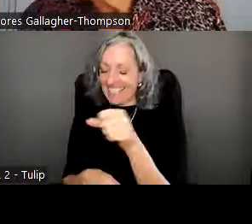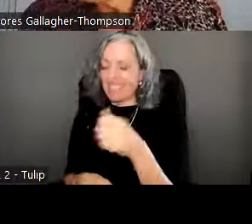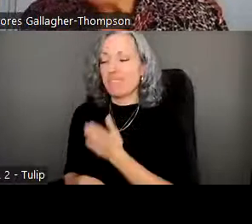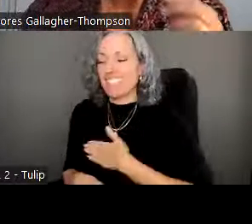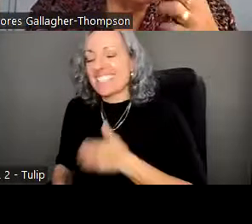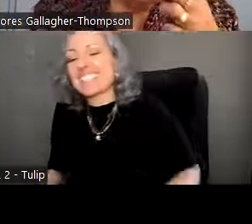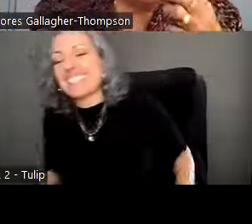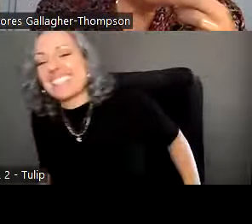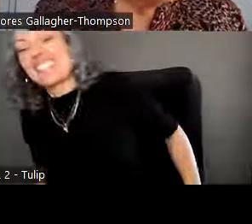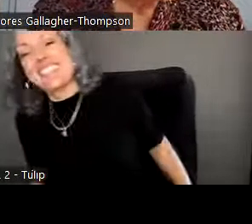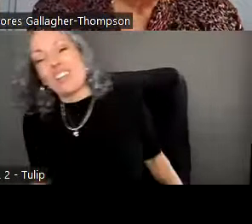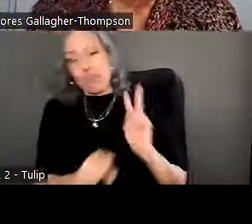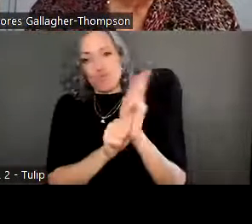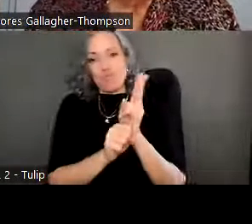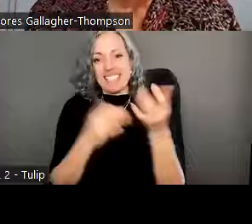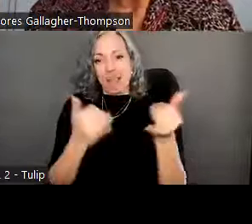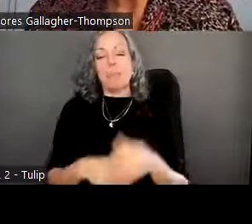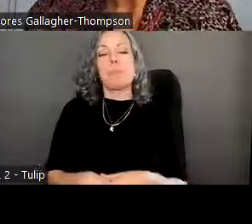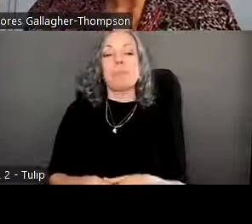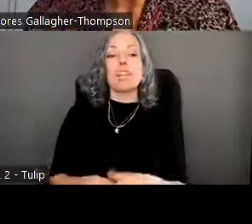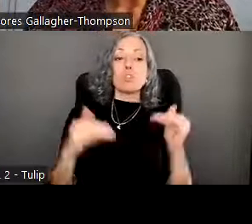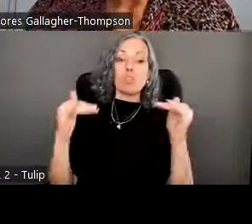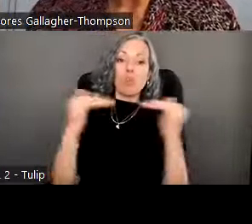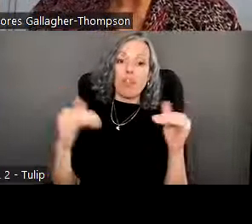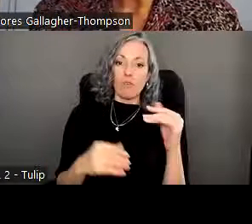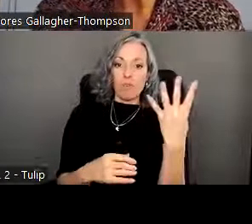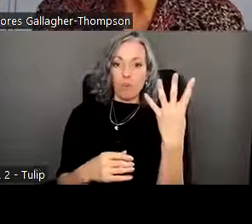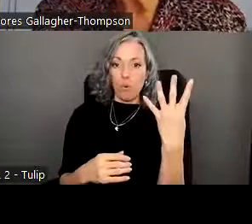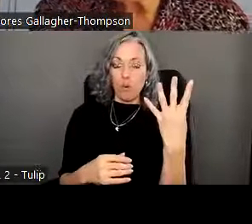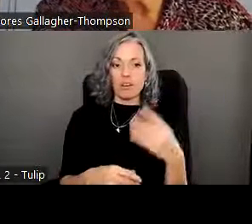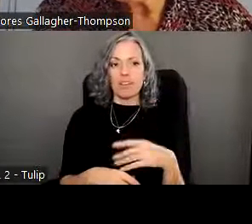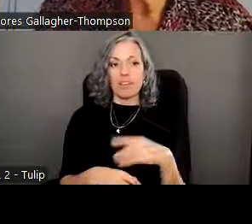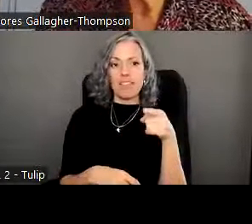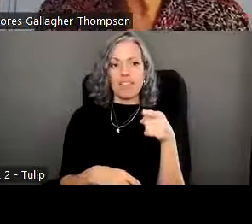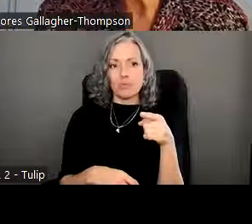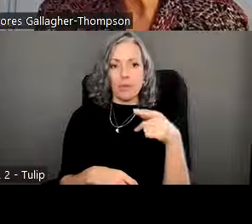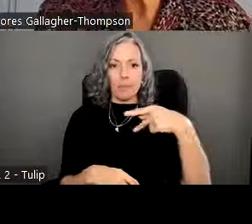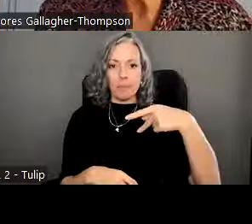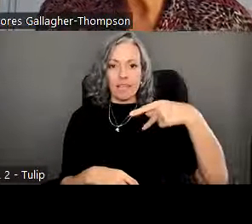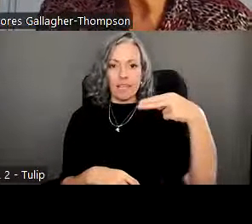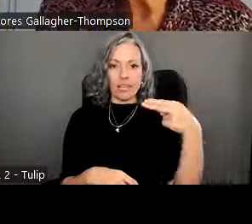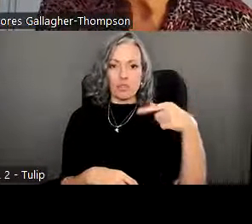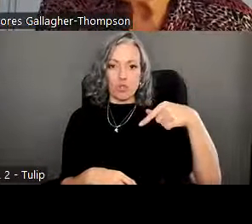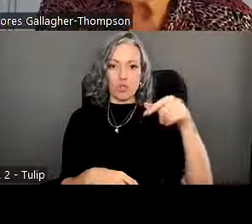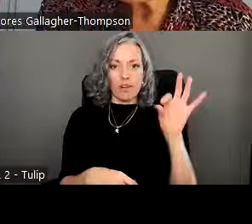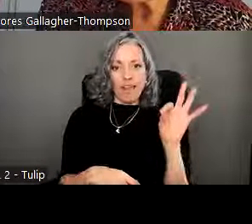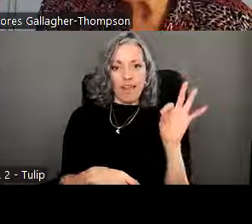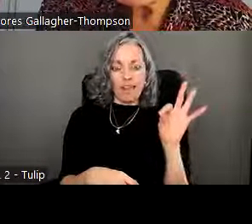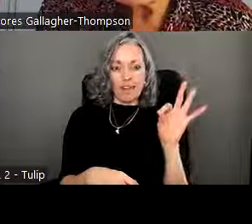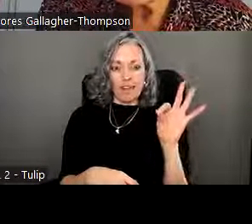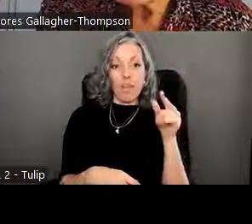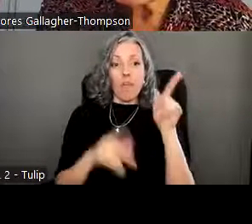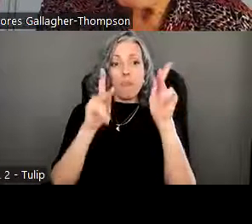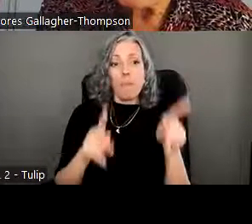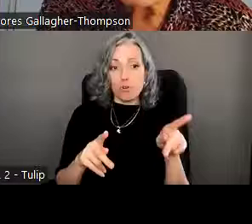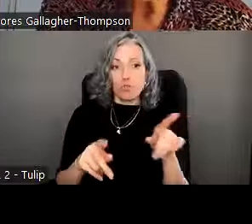A couple of minutes. Okay. So level 4 psychotherapy, this is when the PHQ-9 would indicate that the person is